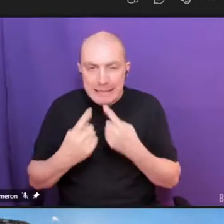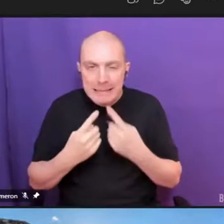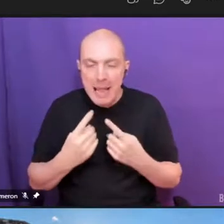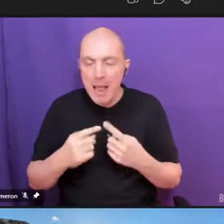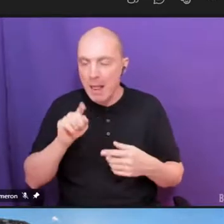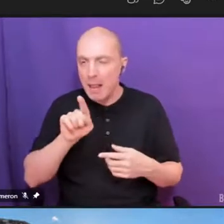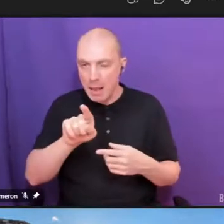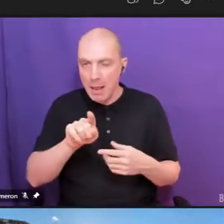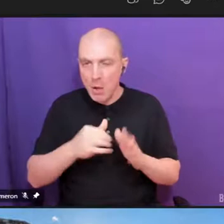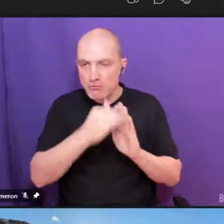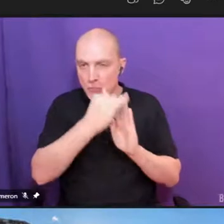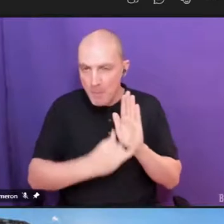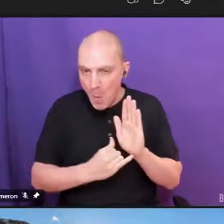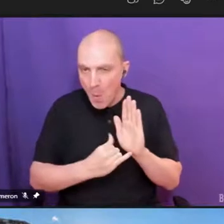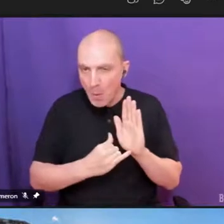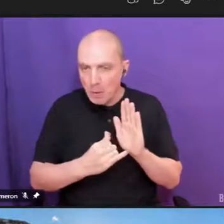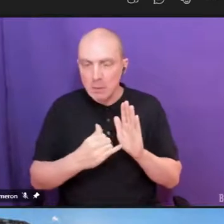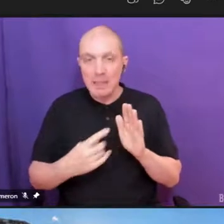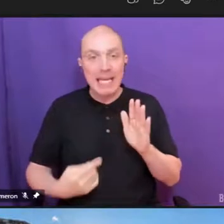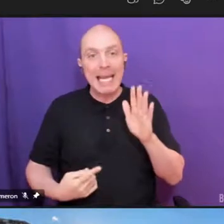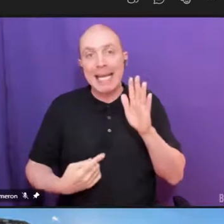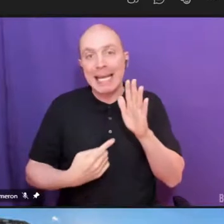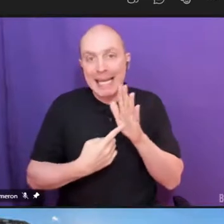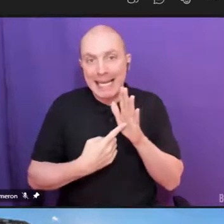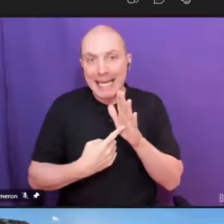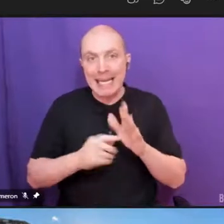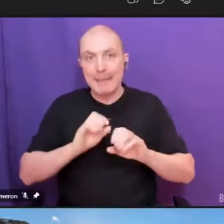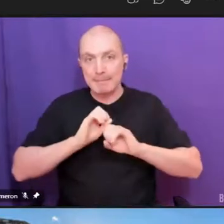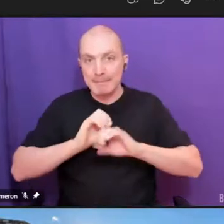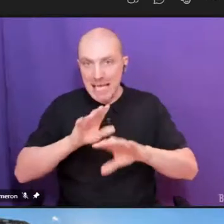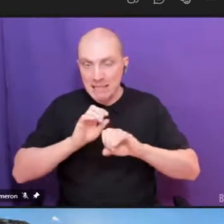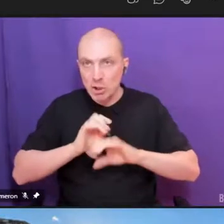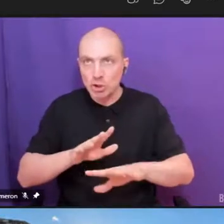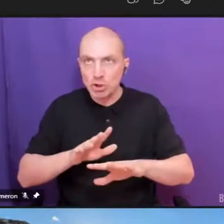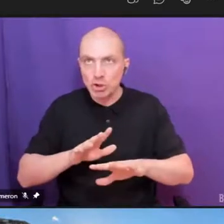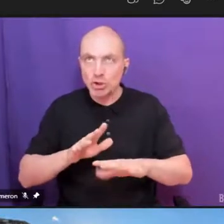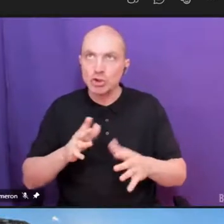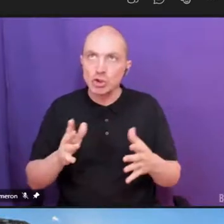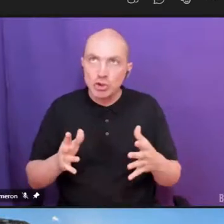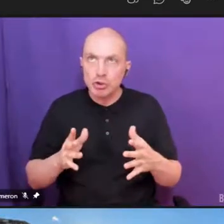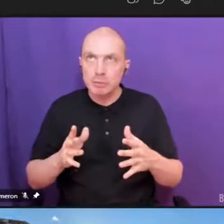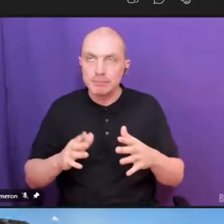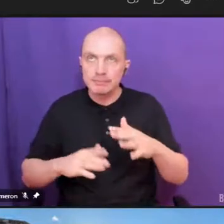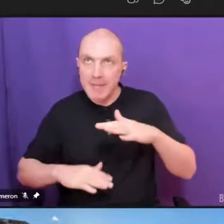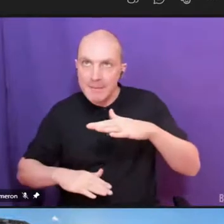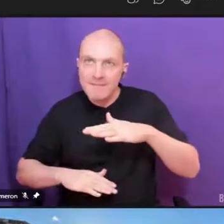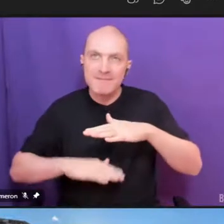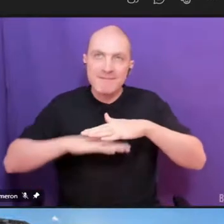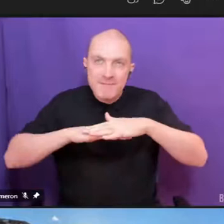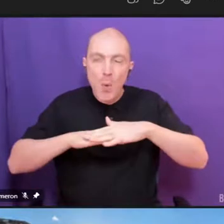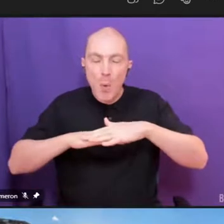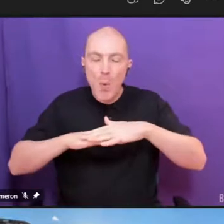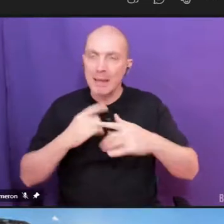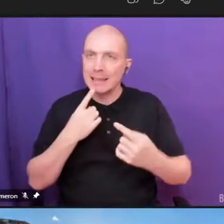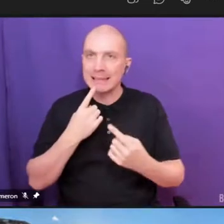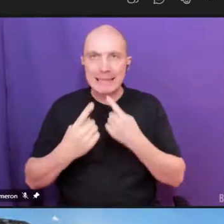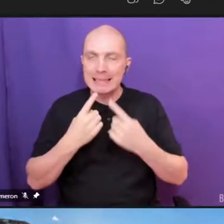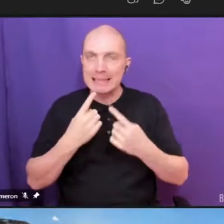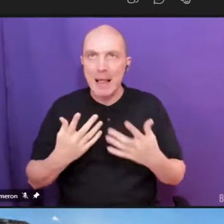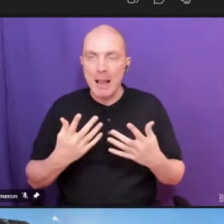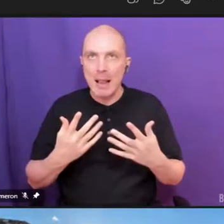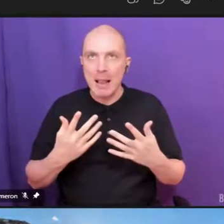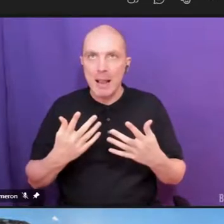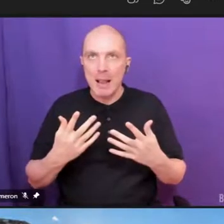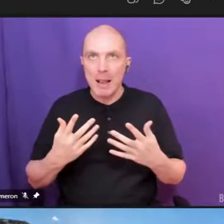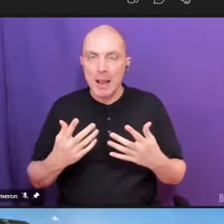key messages doesn't replicate all of the detail that's in within the report line by line, but I think there's very much an awareness of